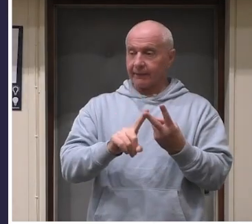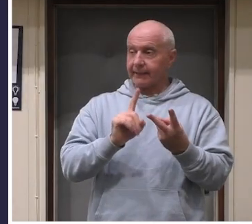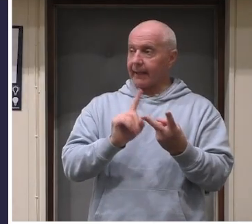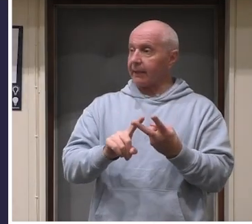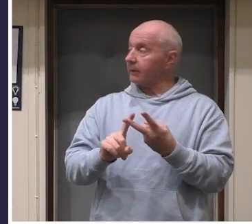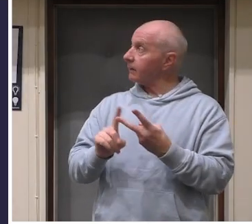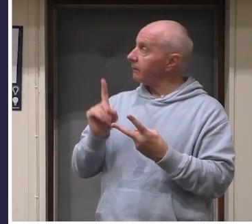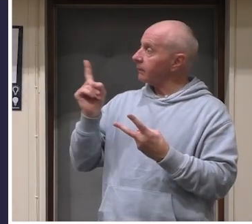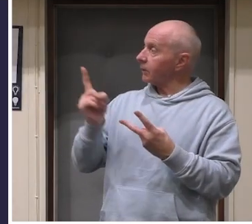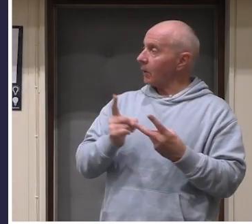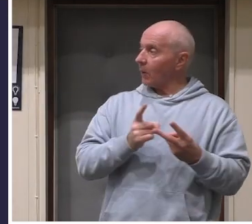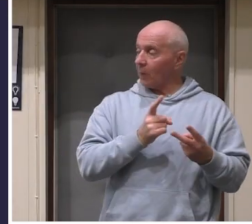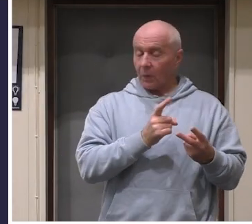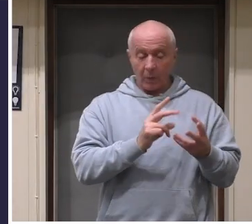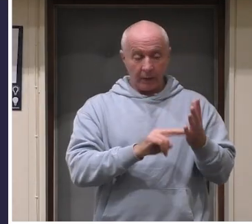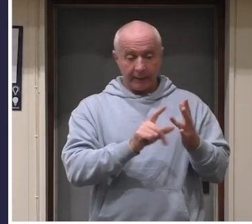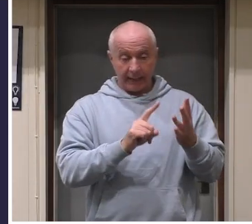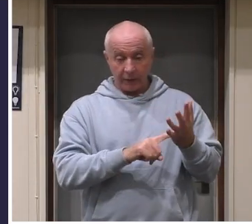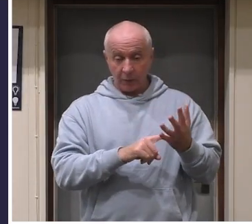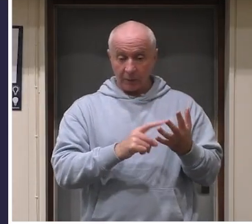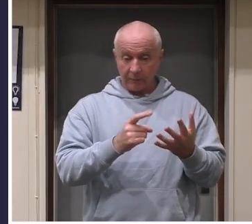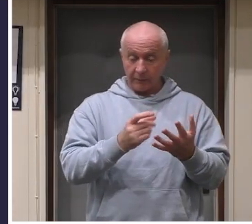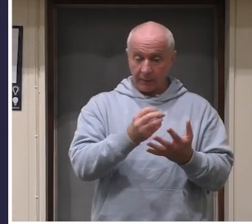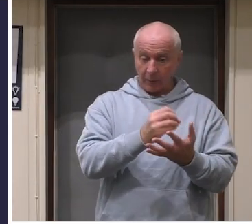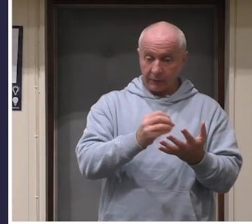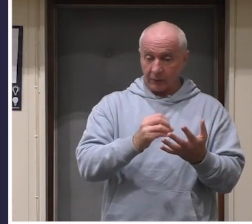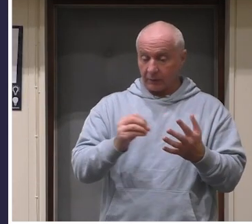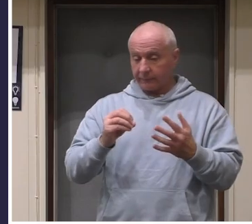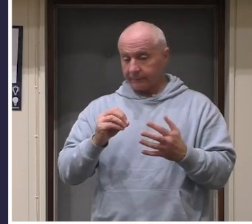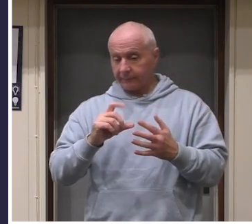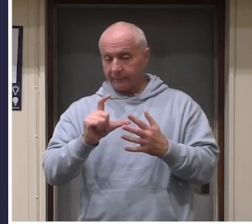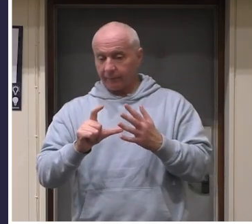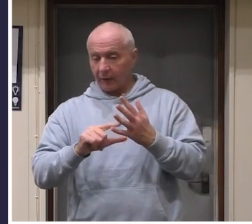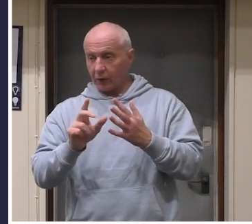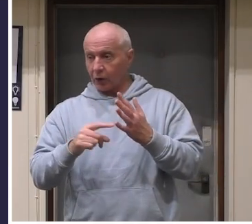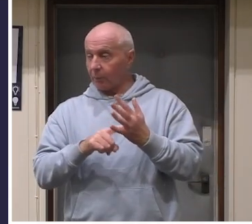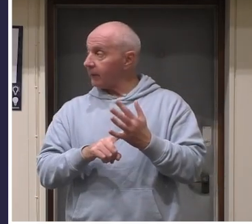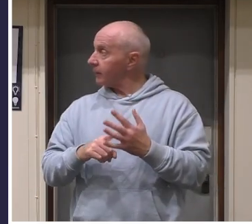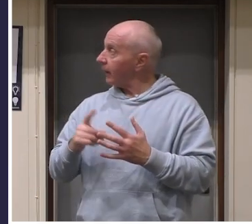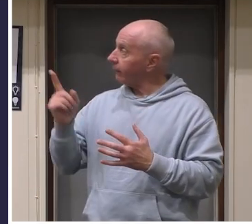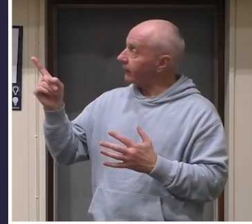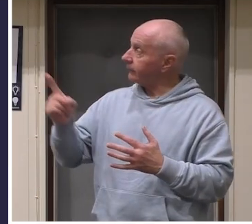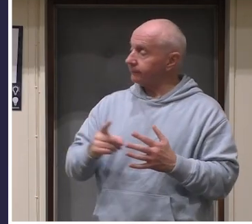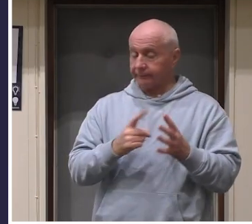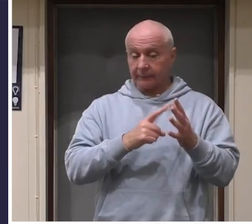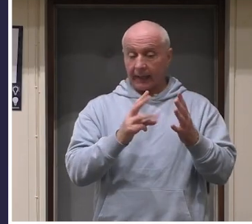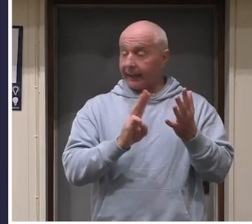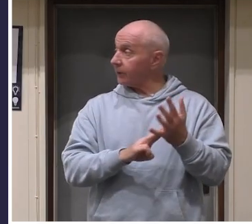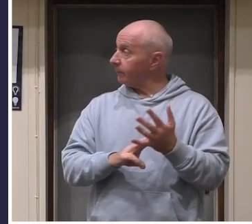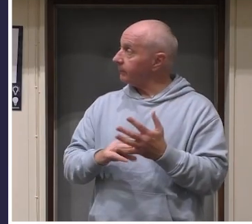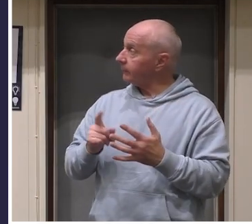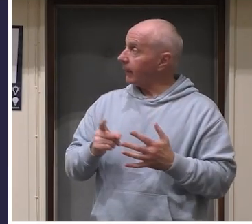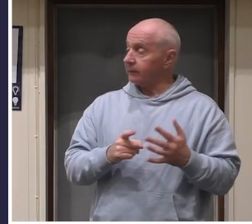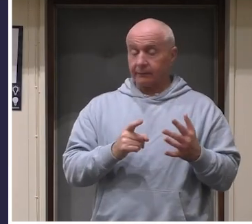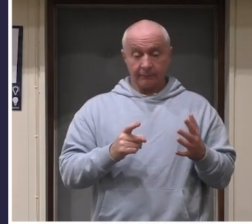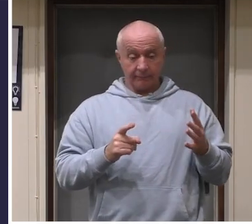of the nanoparticle to a qubit, where the qubit is not a superconducting qubit, but an atom. So we have an atom over here, we have a nanoparticle